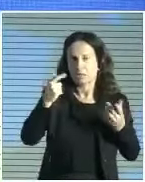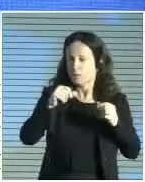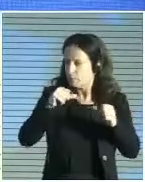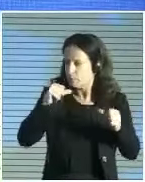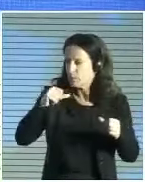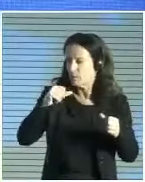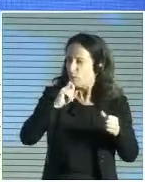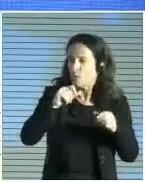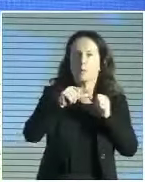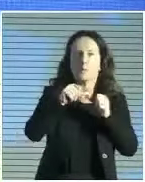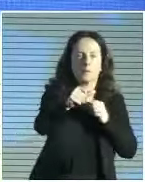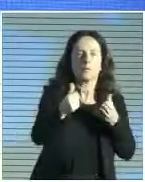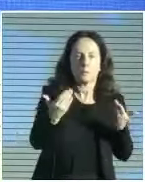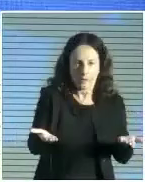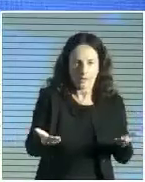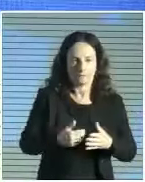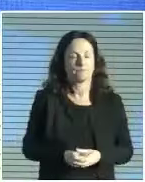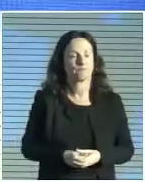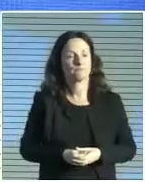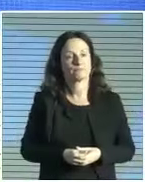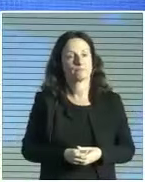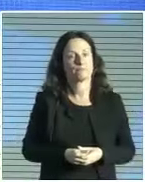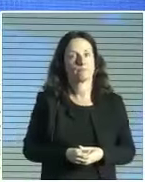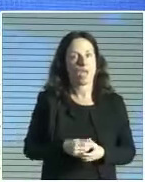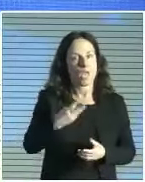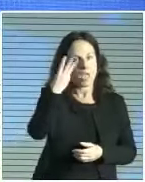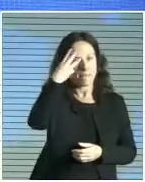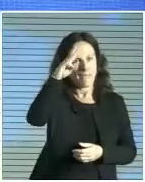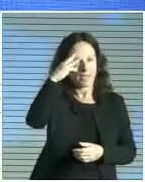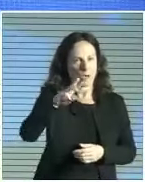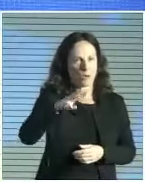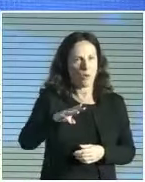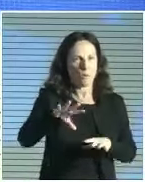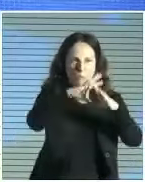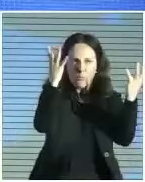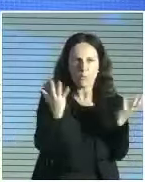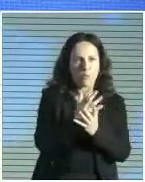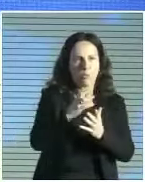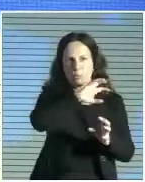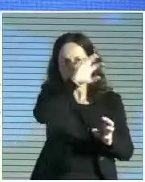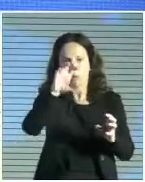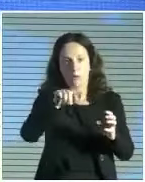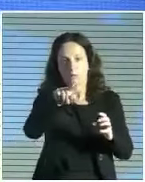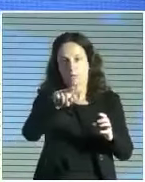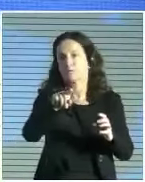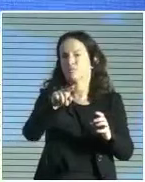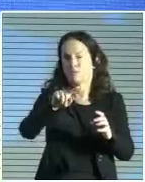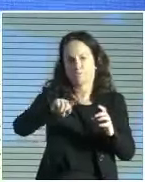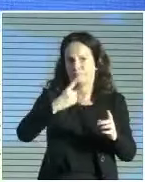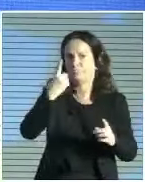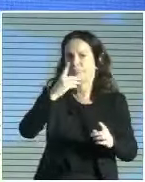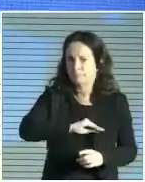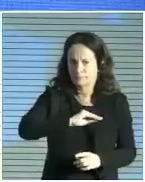biodiverse countries in the world, well, we had to do that. And the segment of nature tourism, adventure